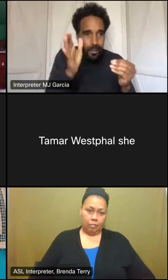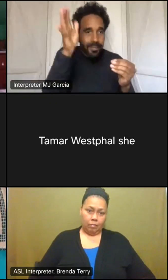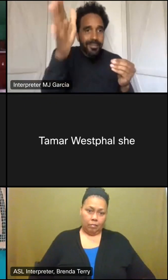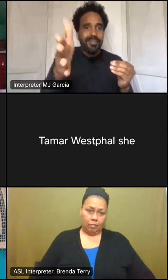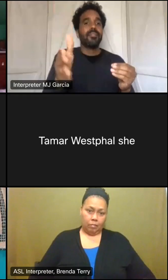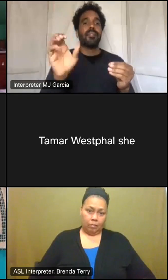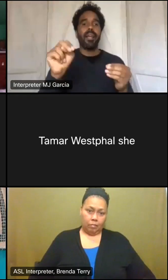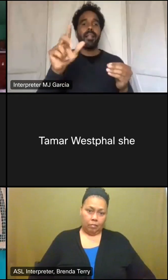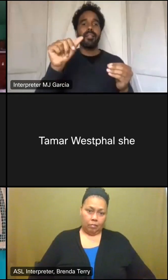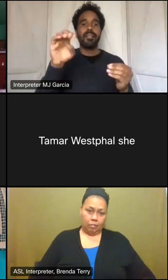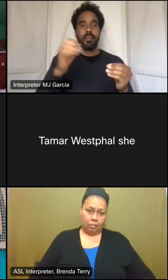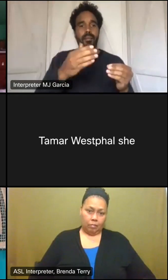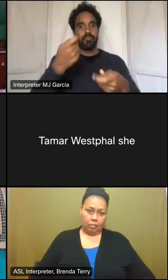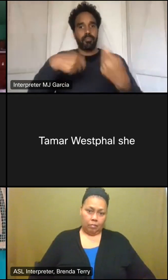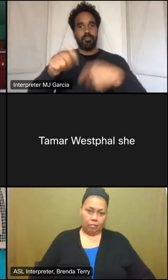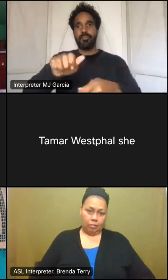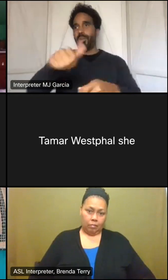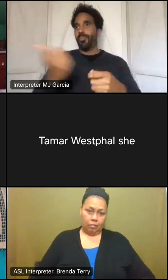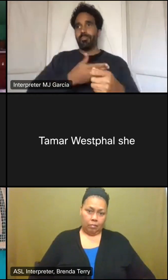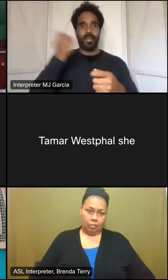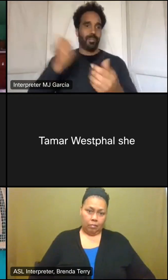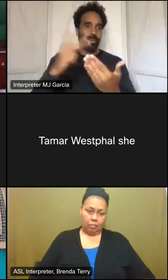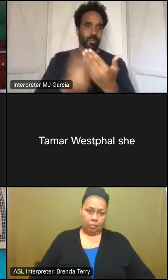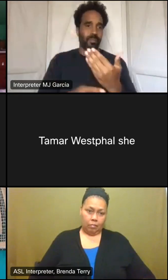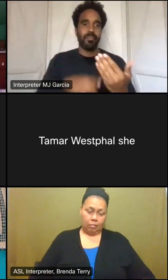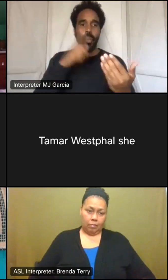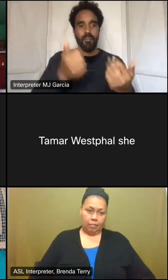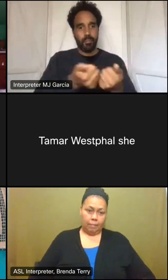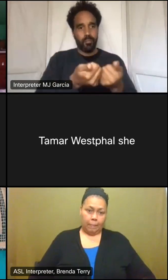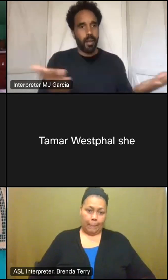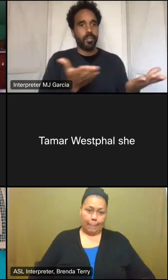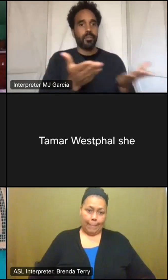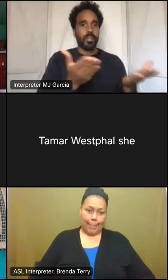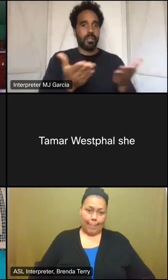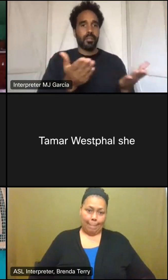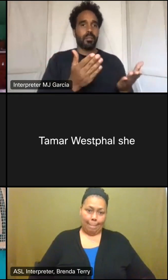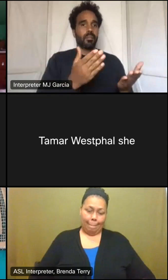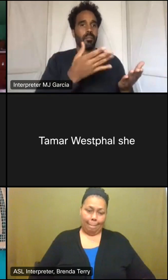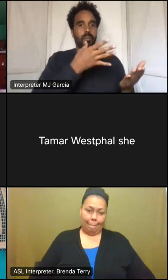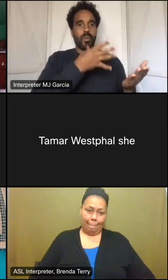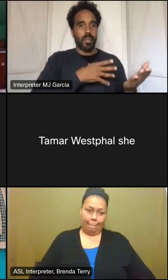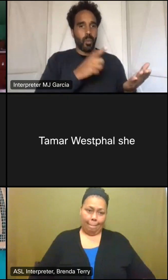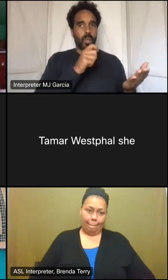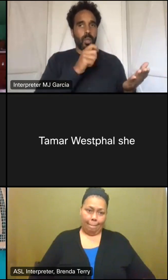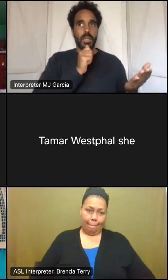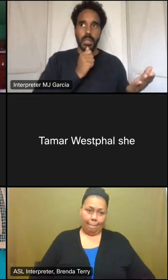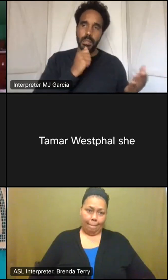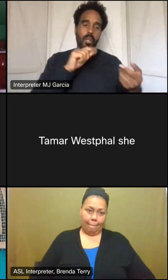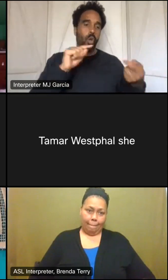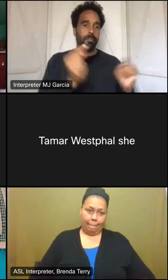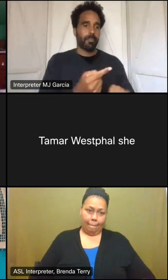not, we don't have to provide services to people who have been harmed by domestic violence.